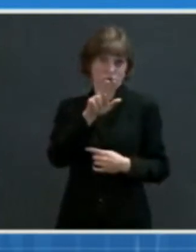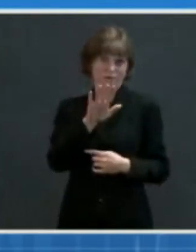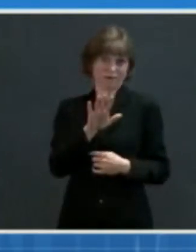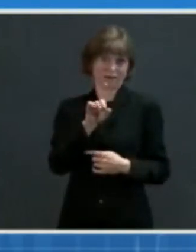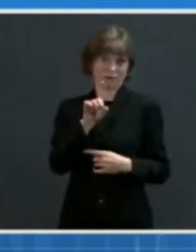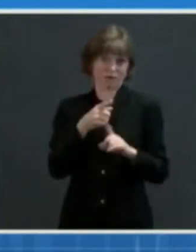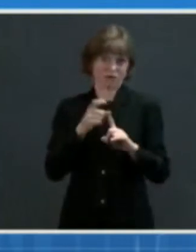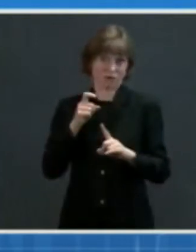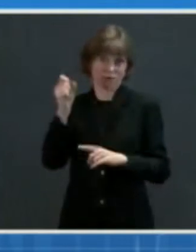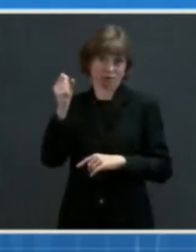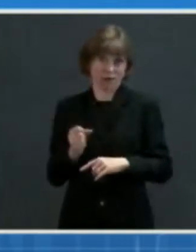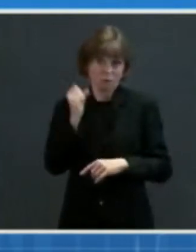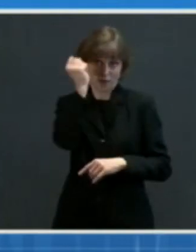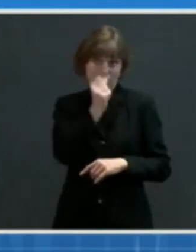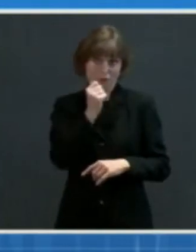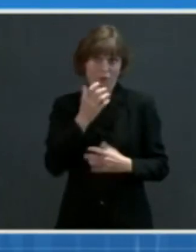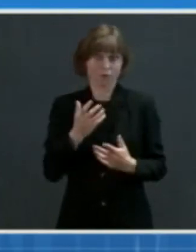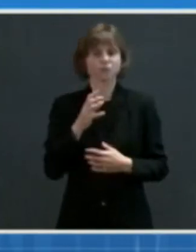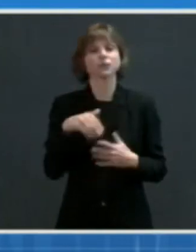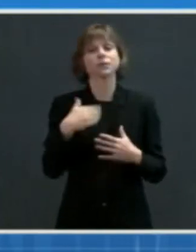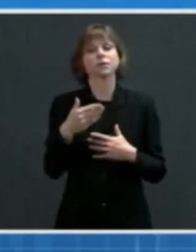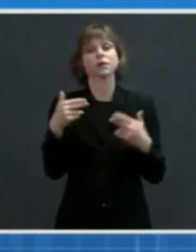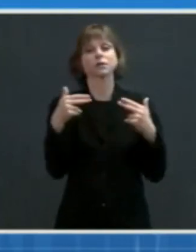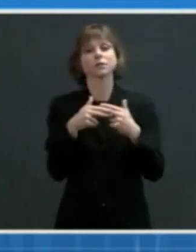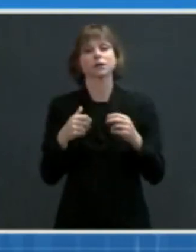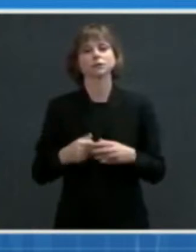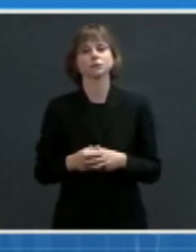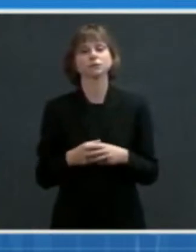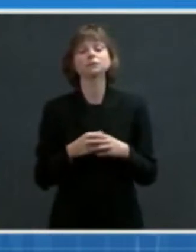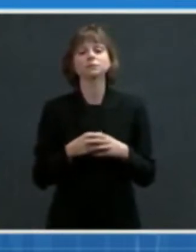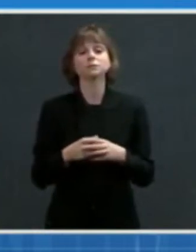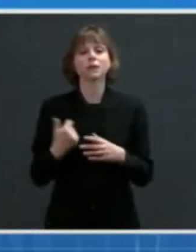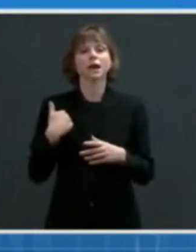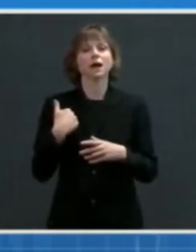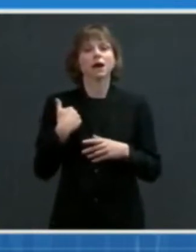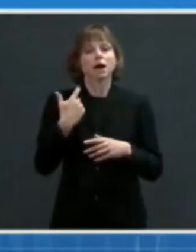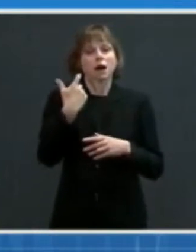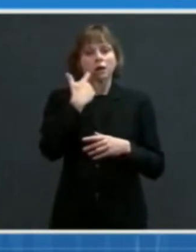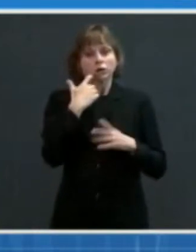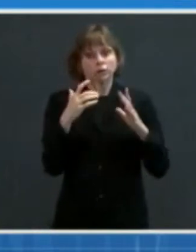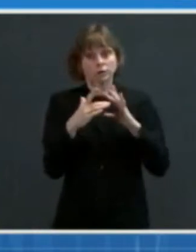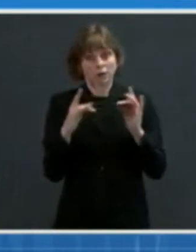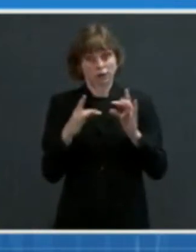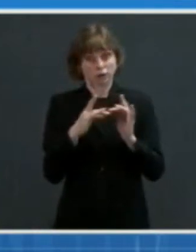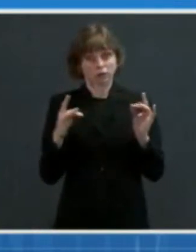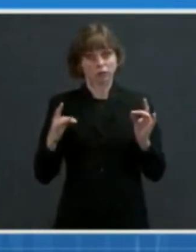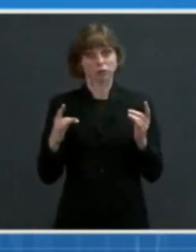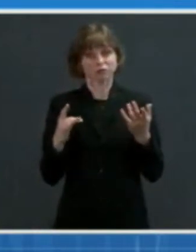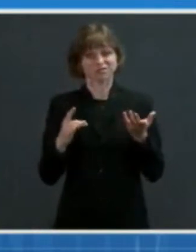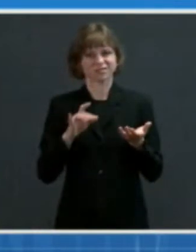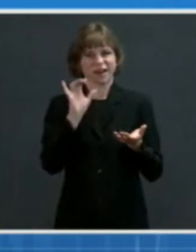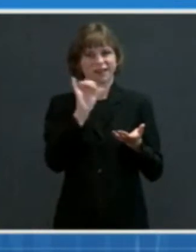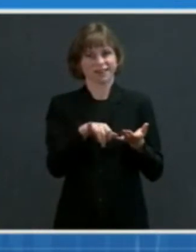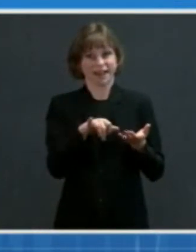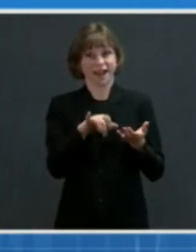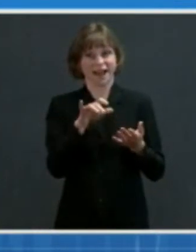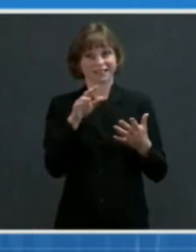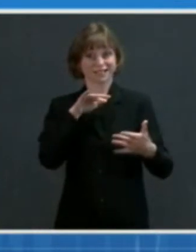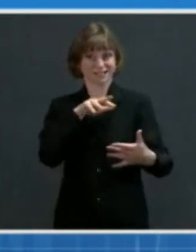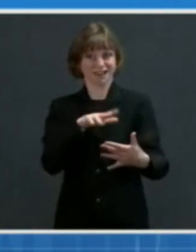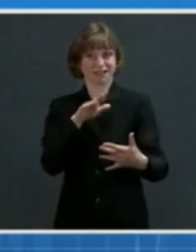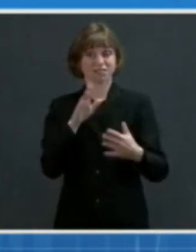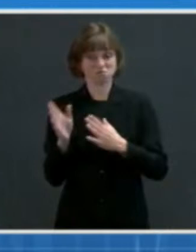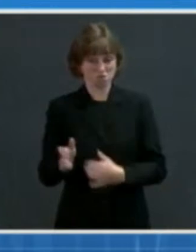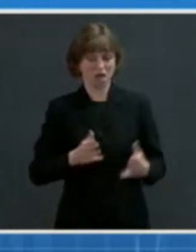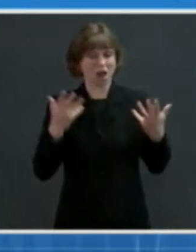from South Africa. Next slide. And in fact, as I have mentioned previously, this is a planned study that will